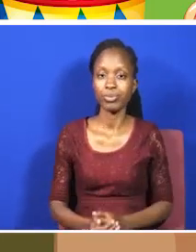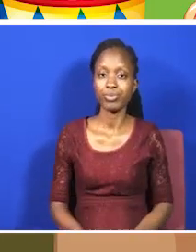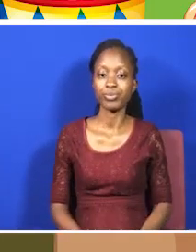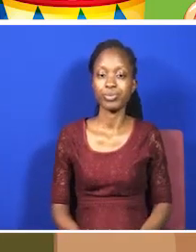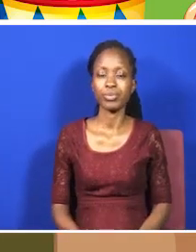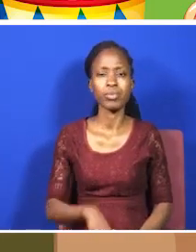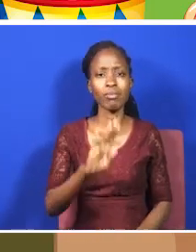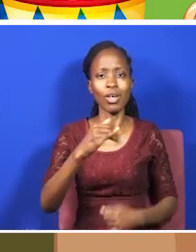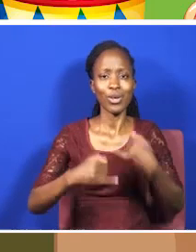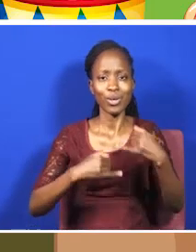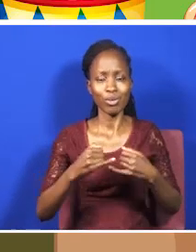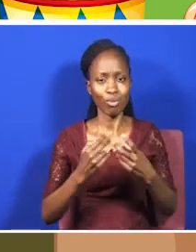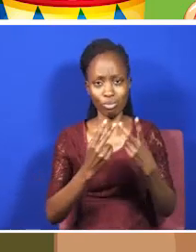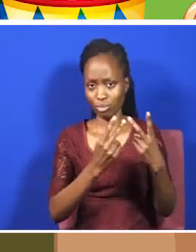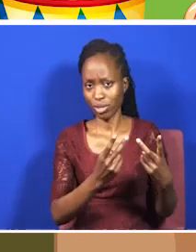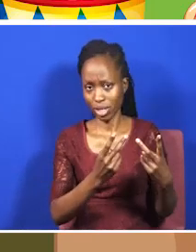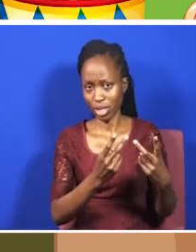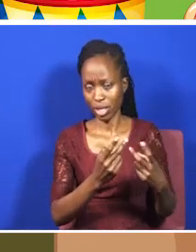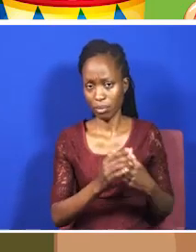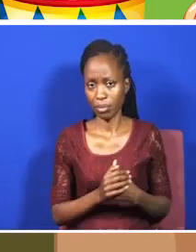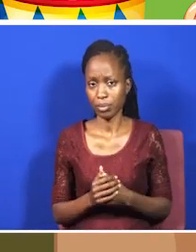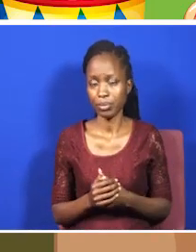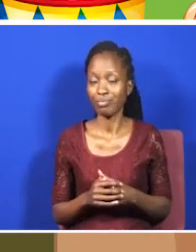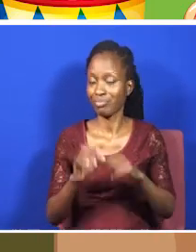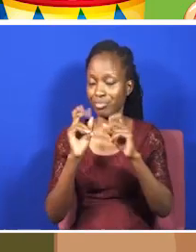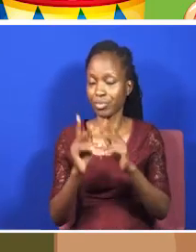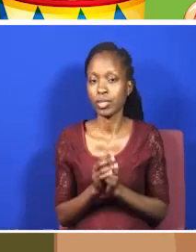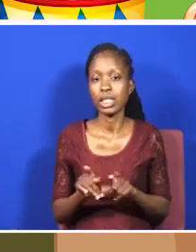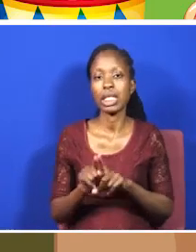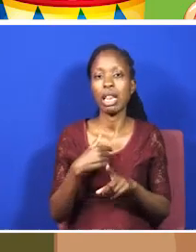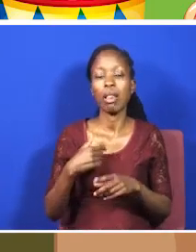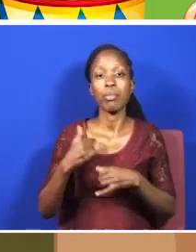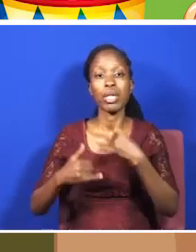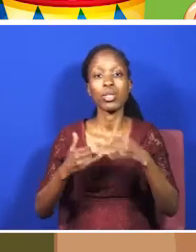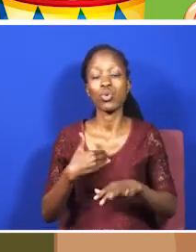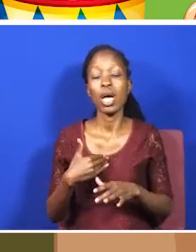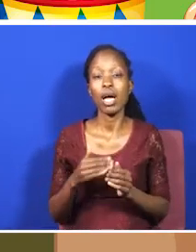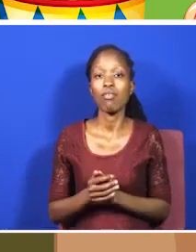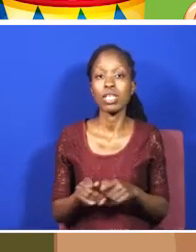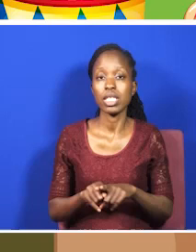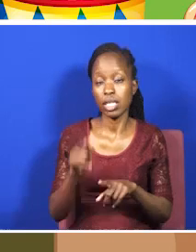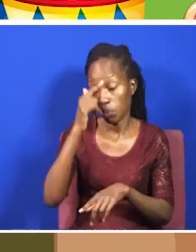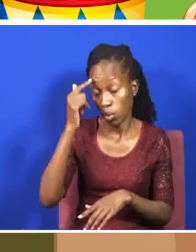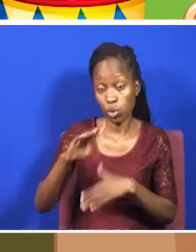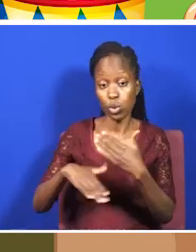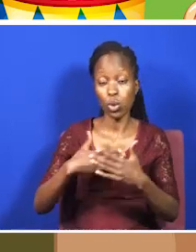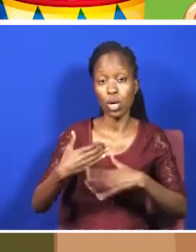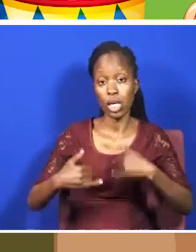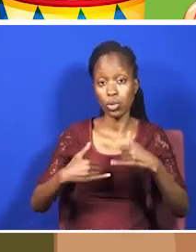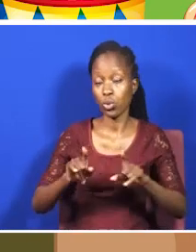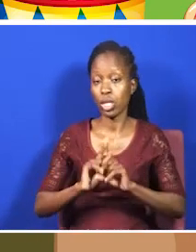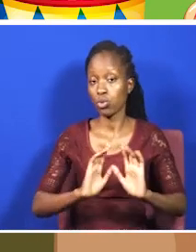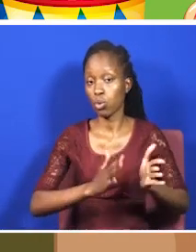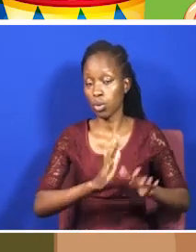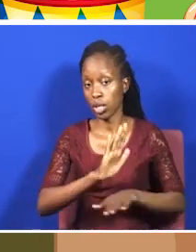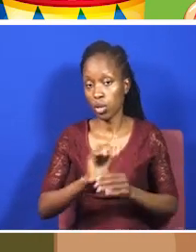and Charlie and her friends. Did you enjoy watching? Right, I also